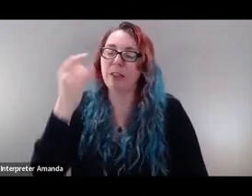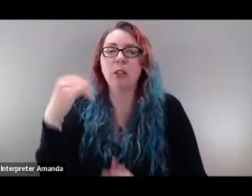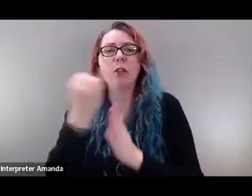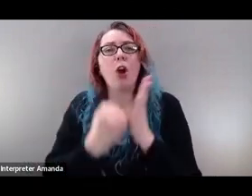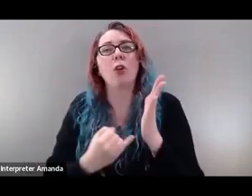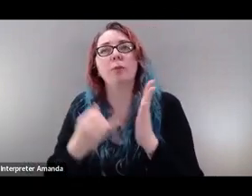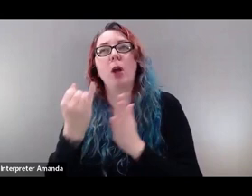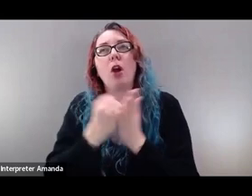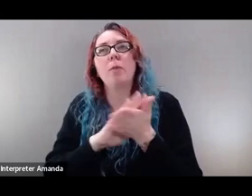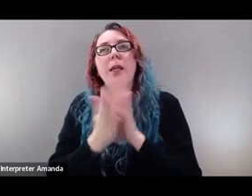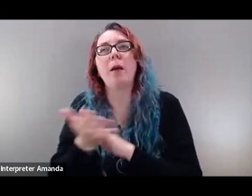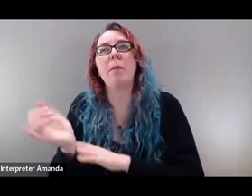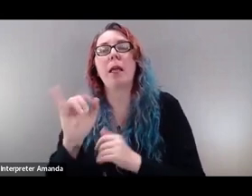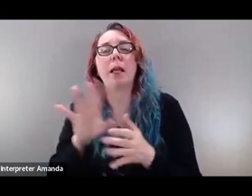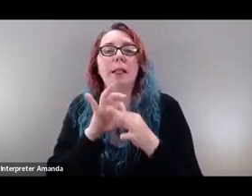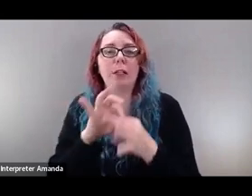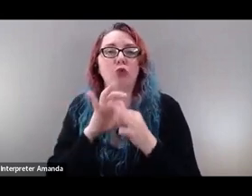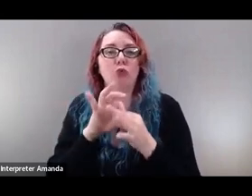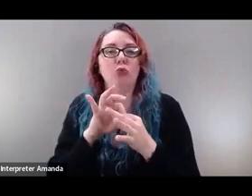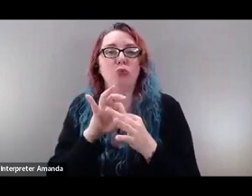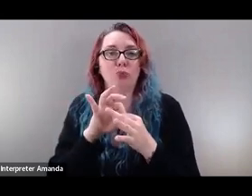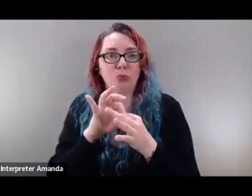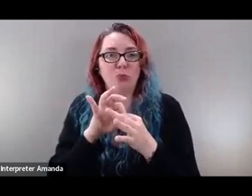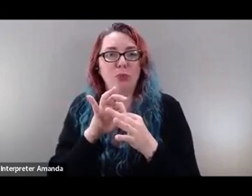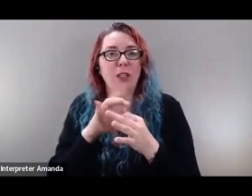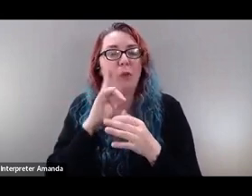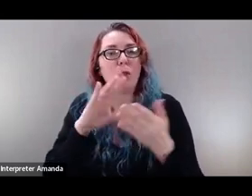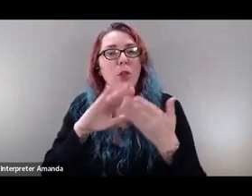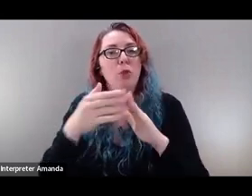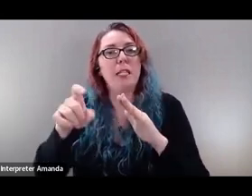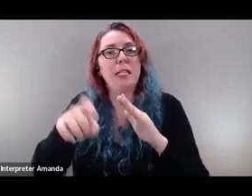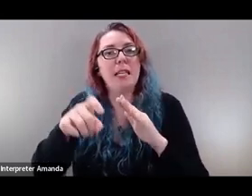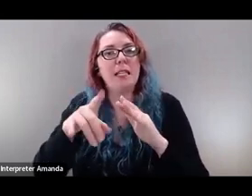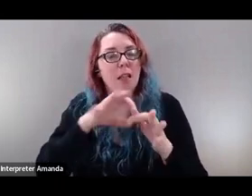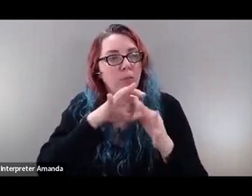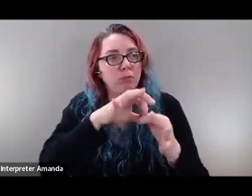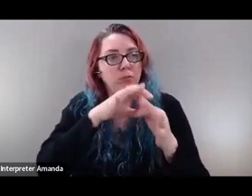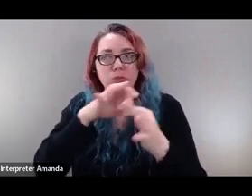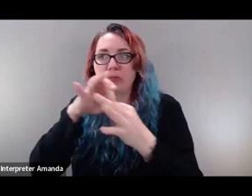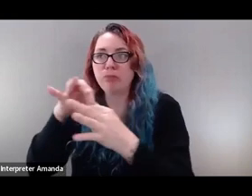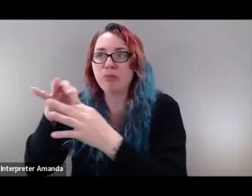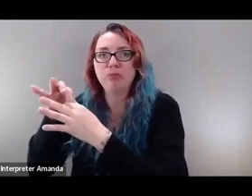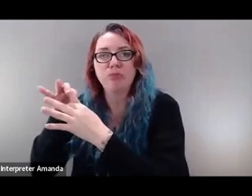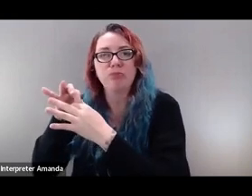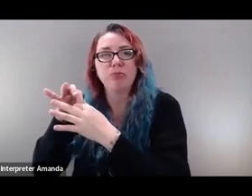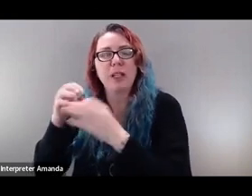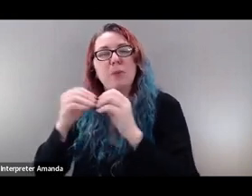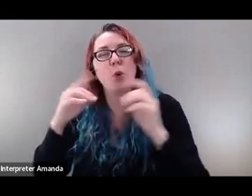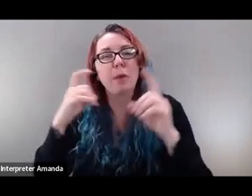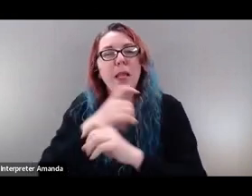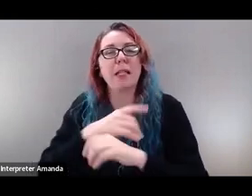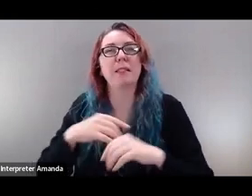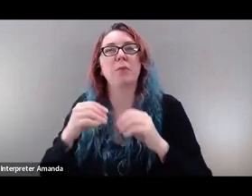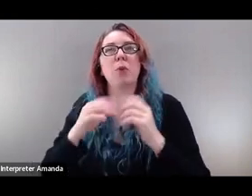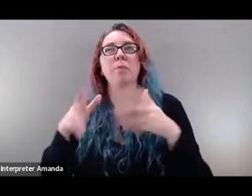collective liberation or community needs, and almost like breathing that life and that complexity back into it. Because I feel